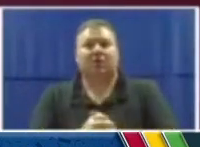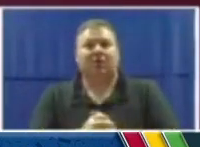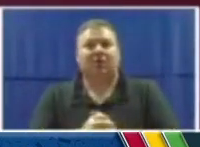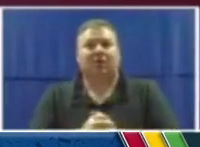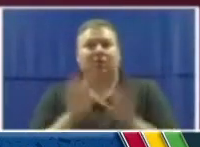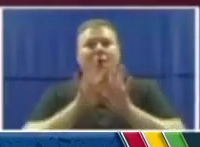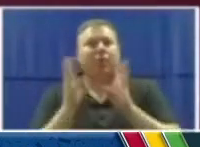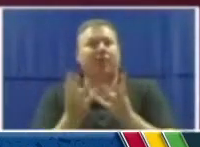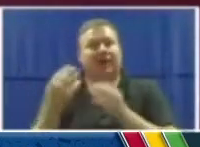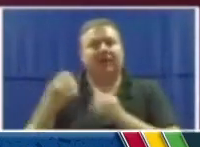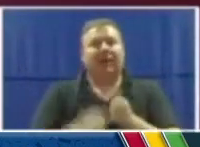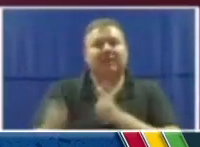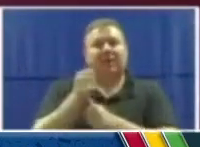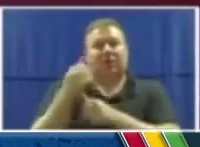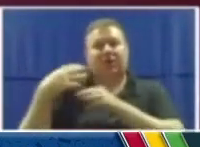of the blame,